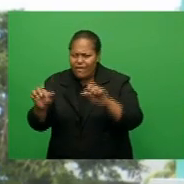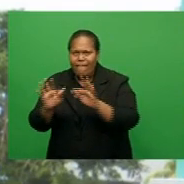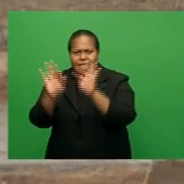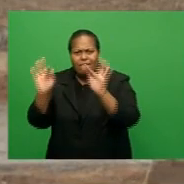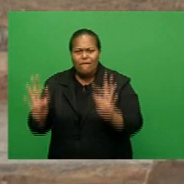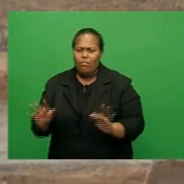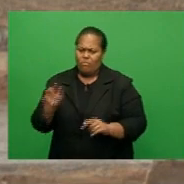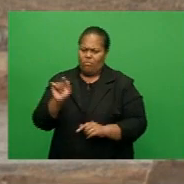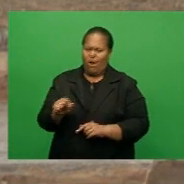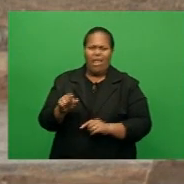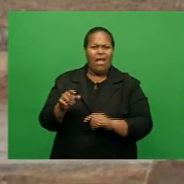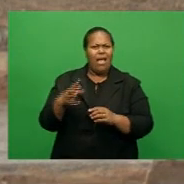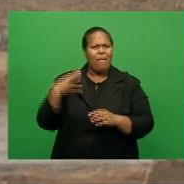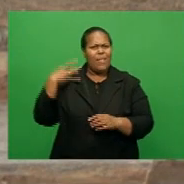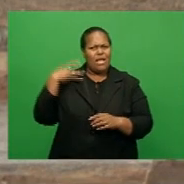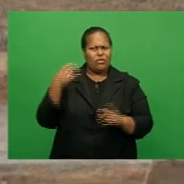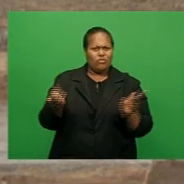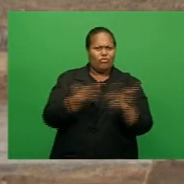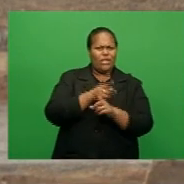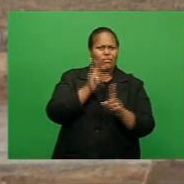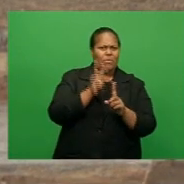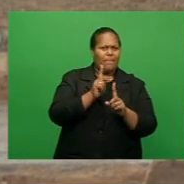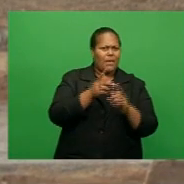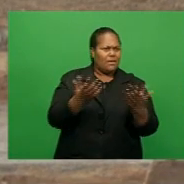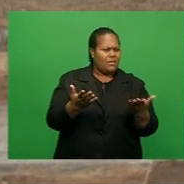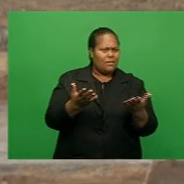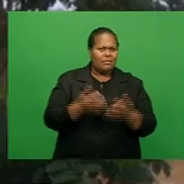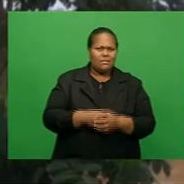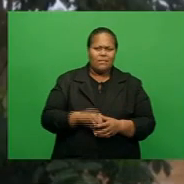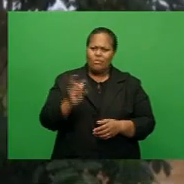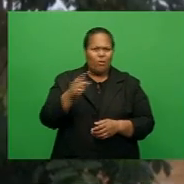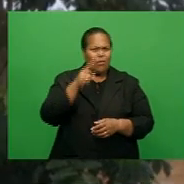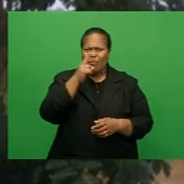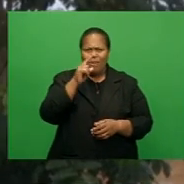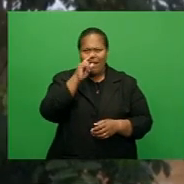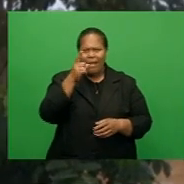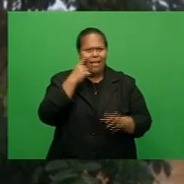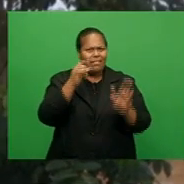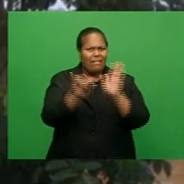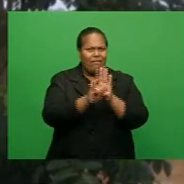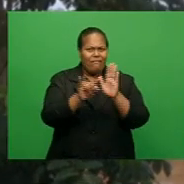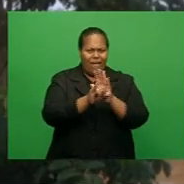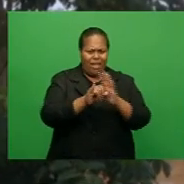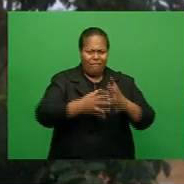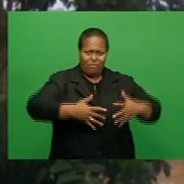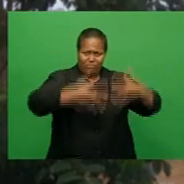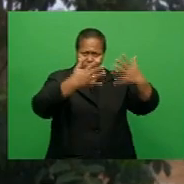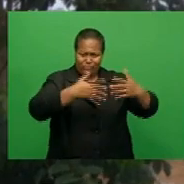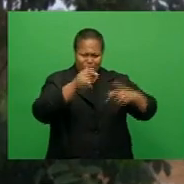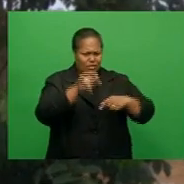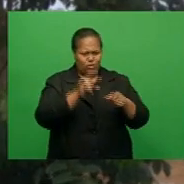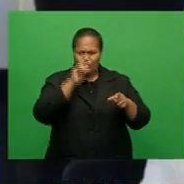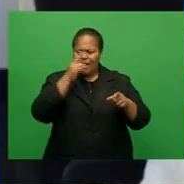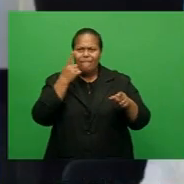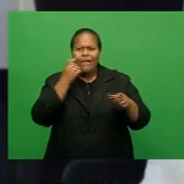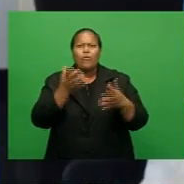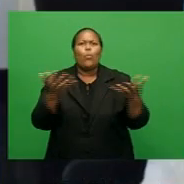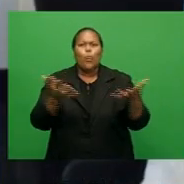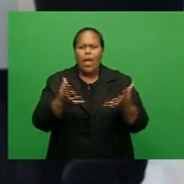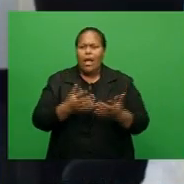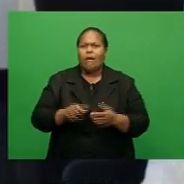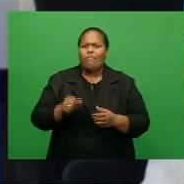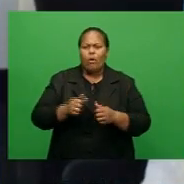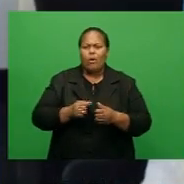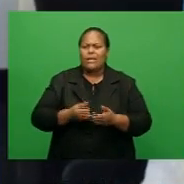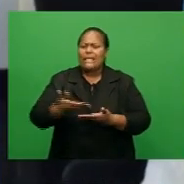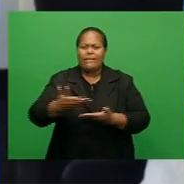could find no evidence that allocation of lots were from the authority database. The general public was not aware that the